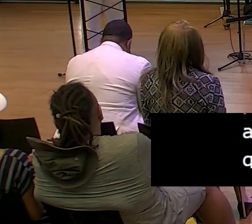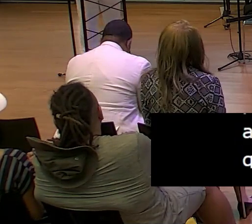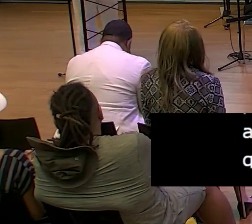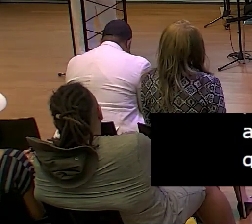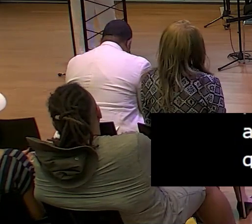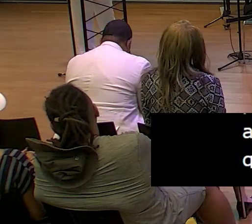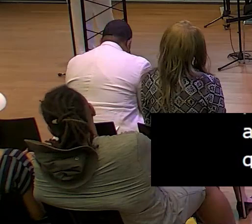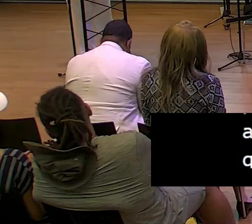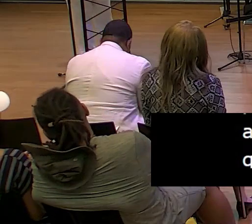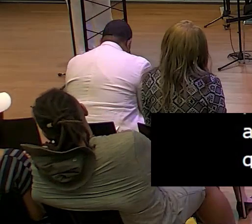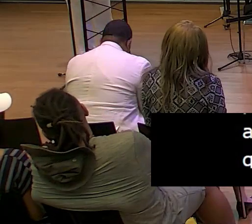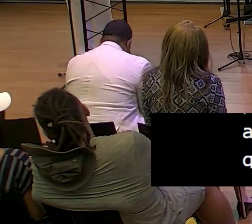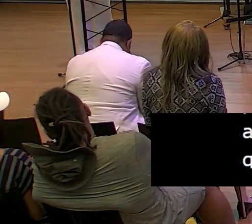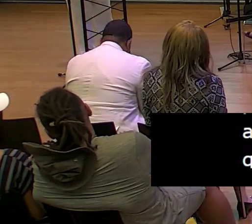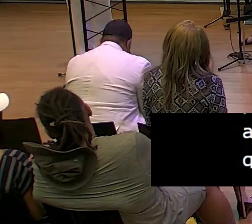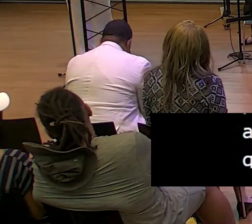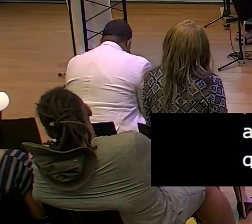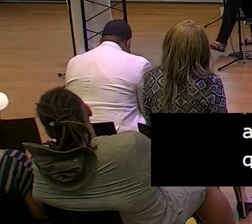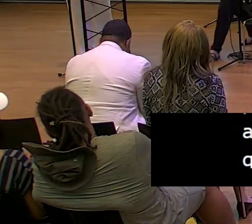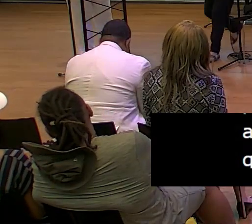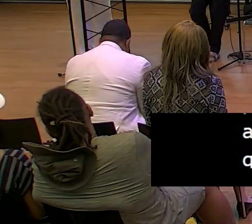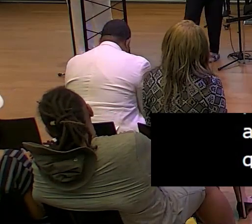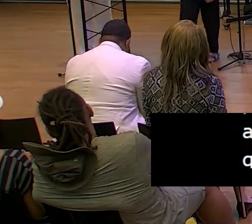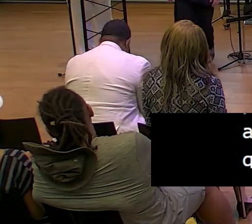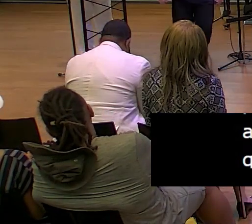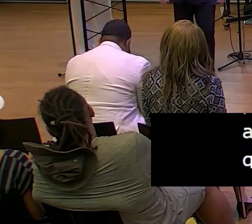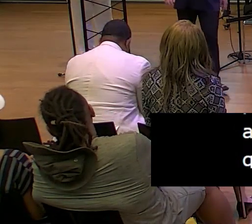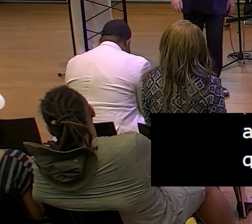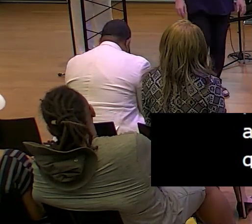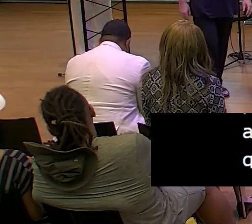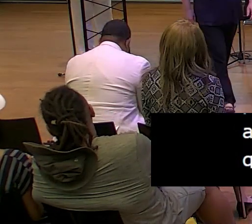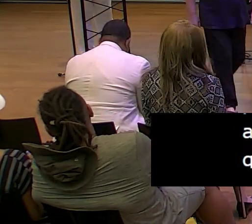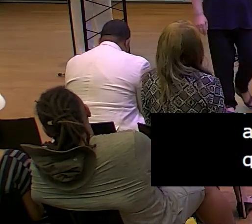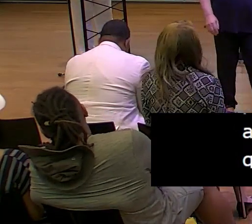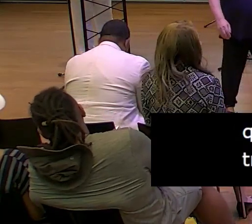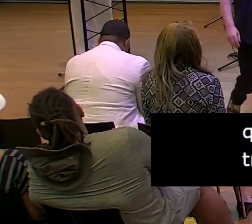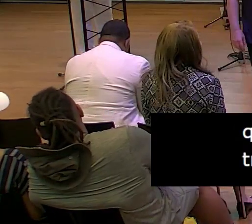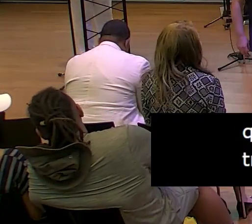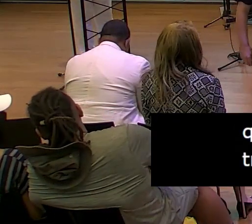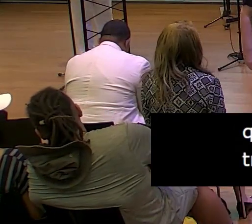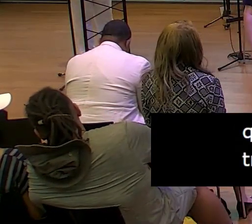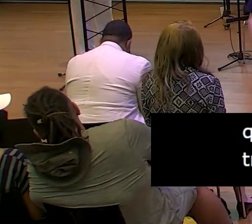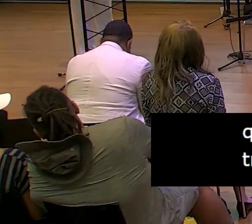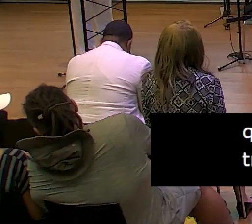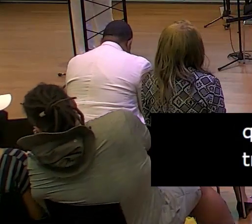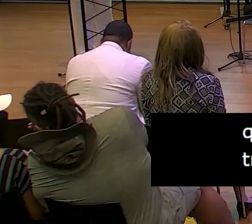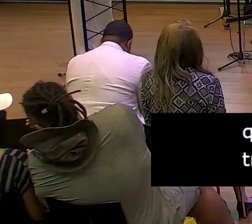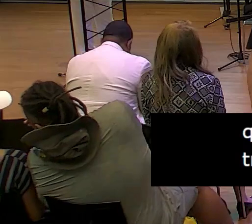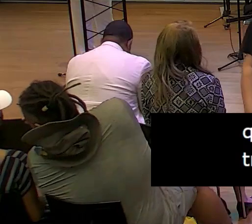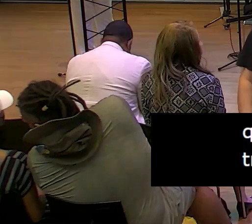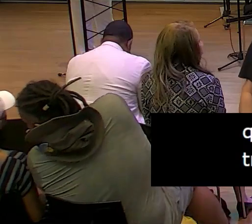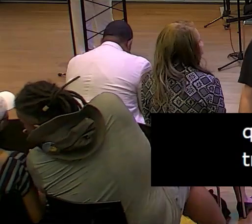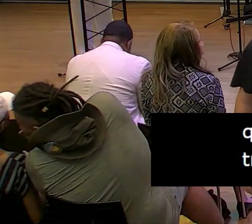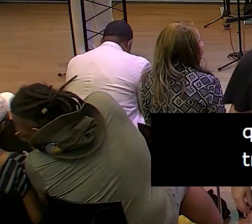very clear for everybody. I'm gonna wait for you to just give me the thumbs up,